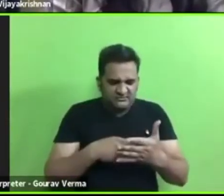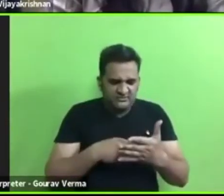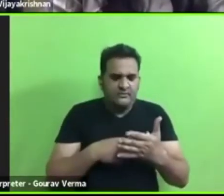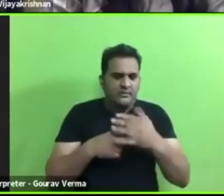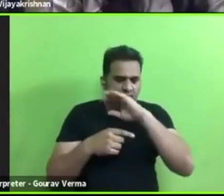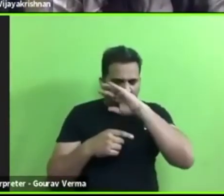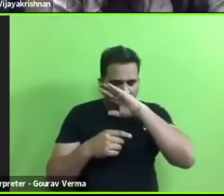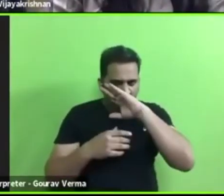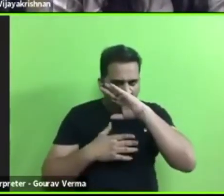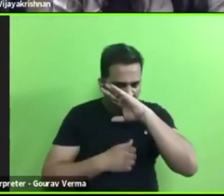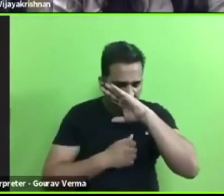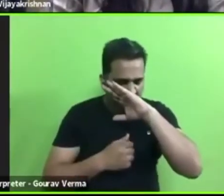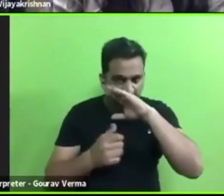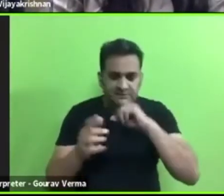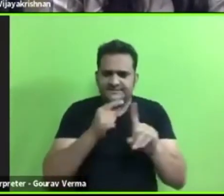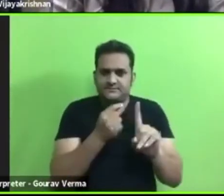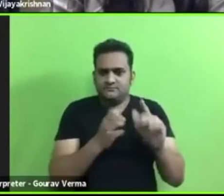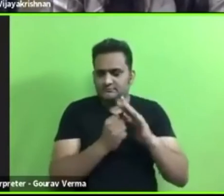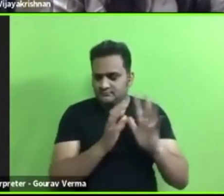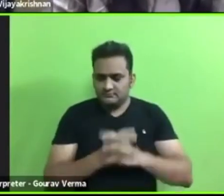I'll hold on to it. That's